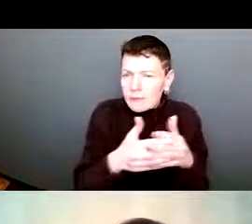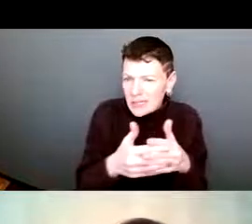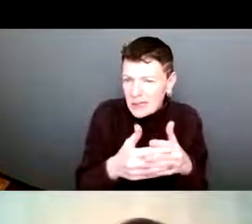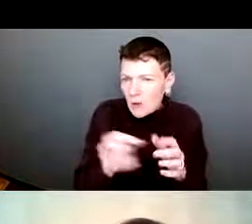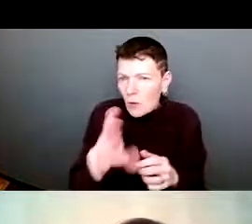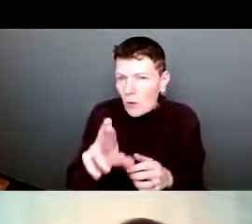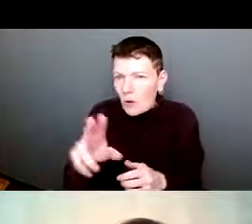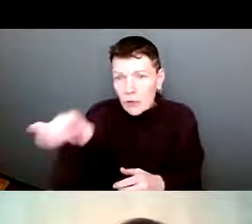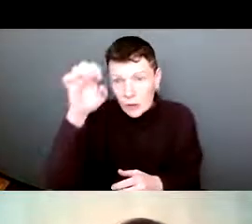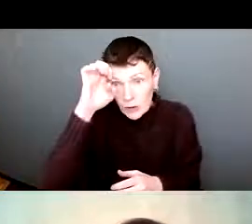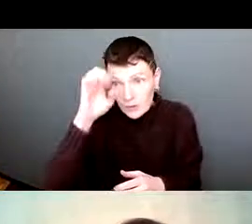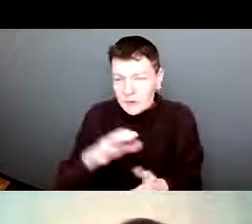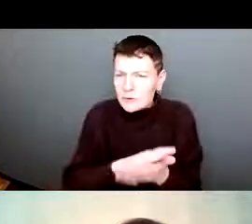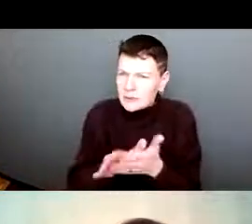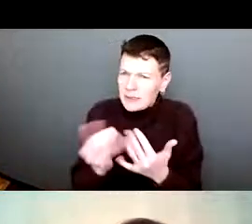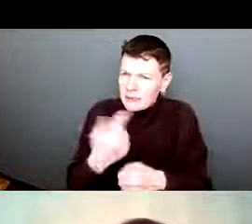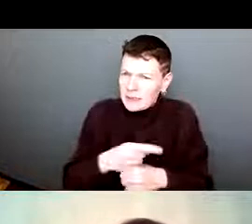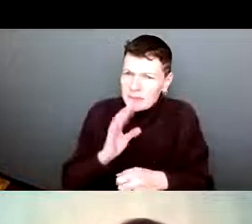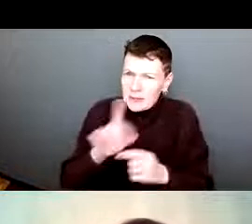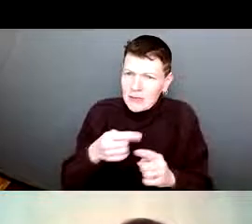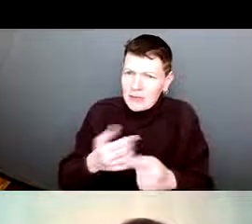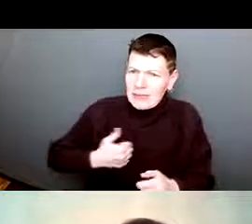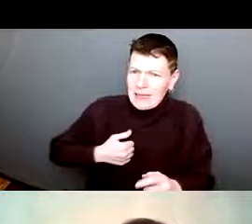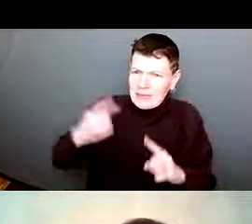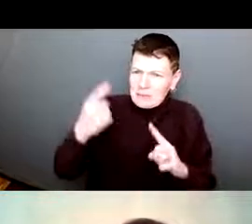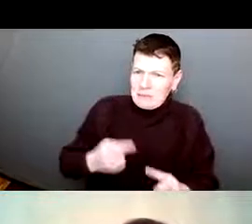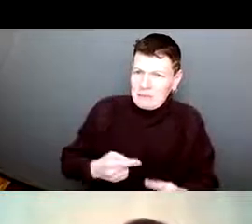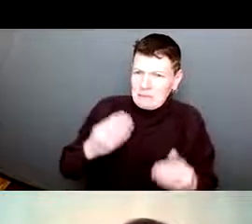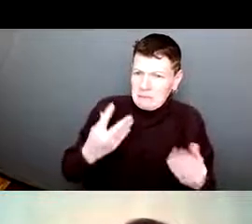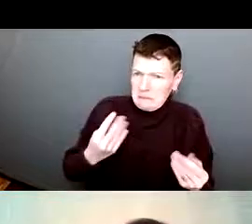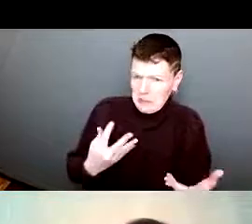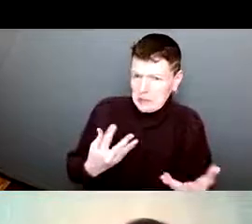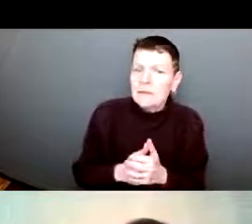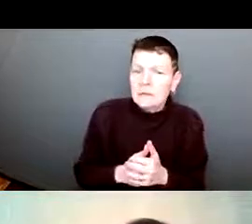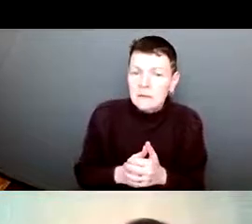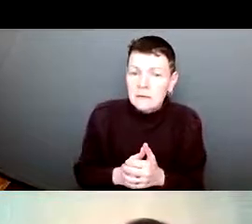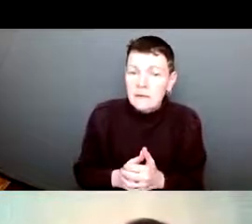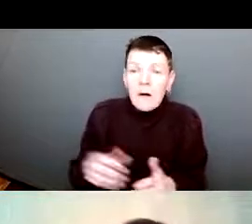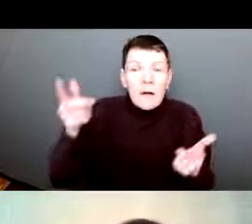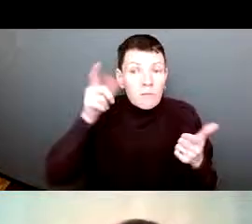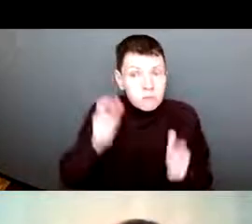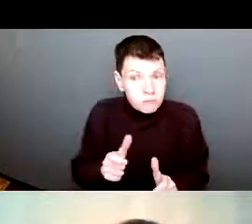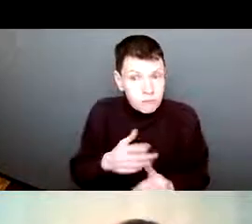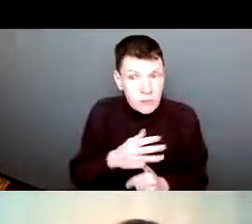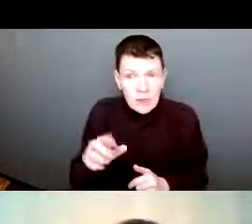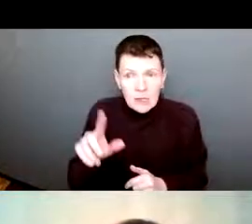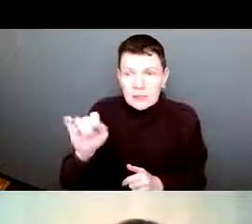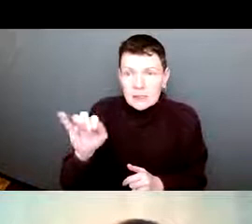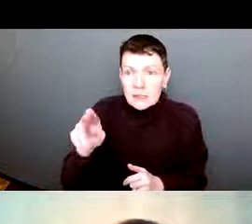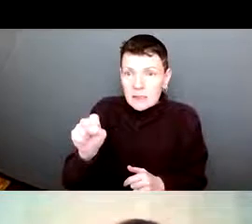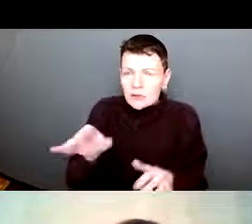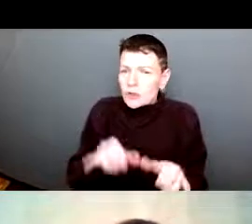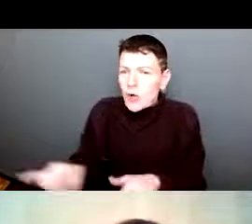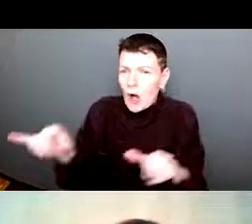really lovely today to be discussing some Canadian specific information. Hearing loss and tinnitus are common amongst